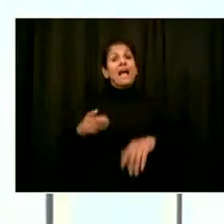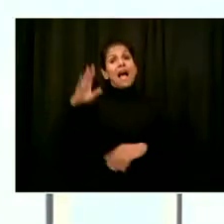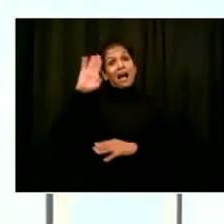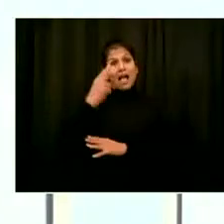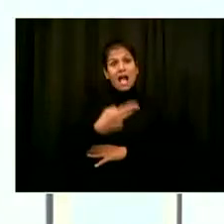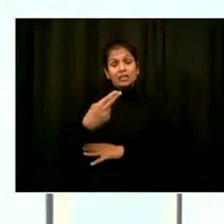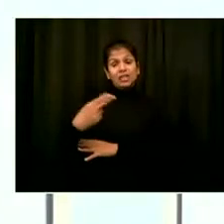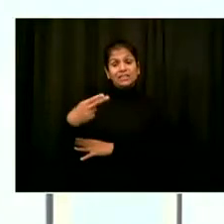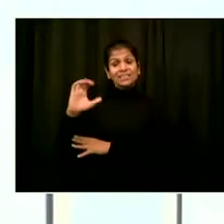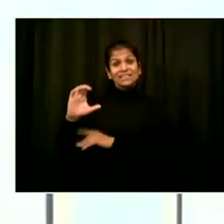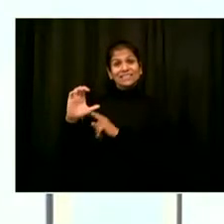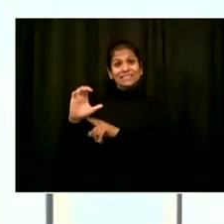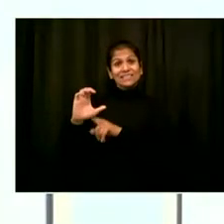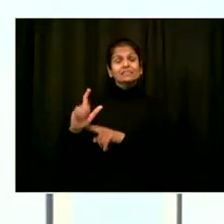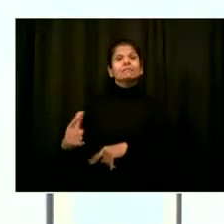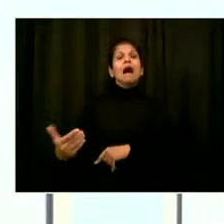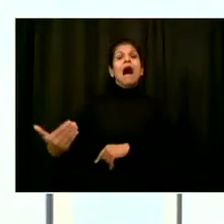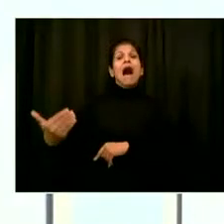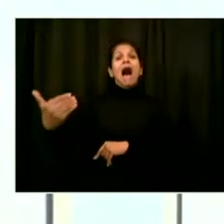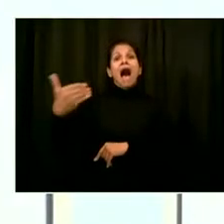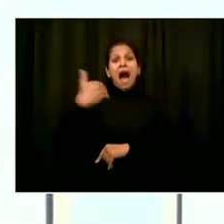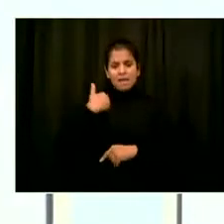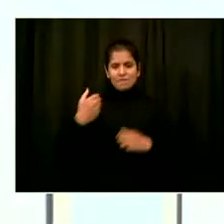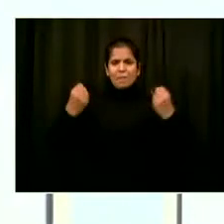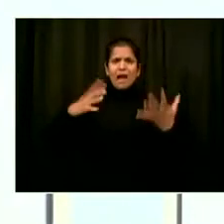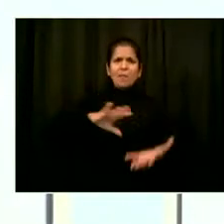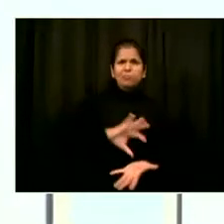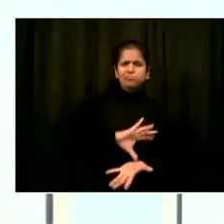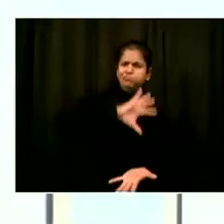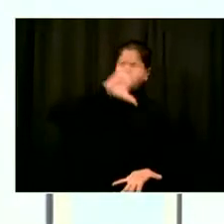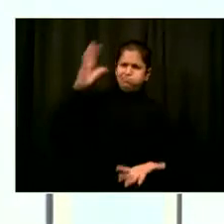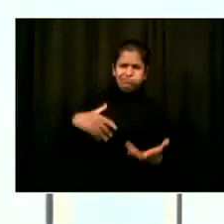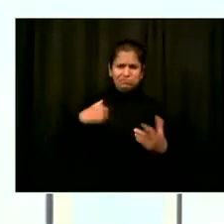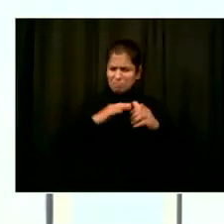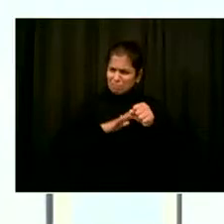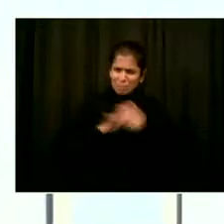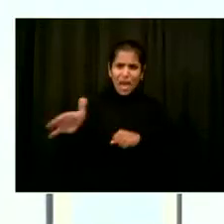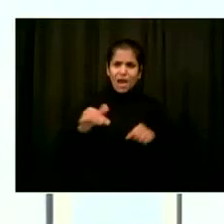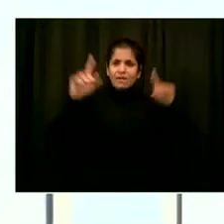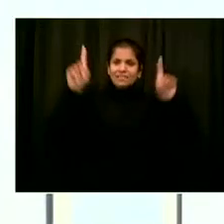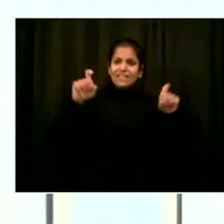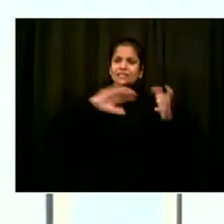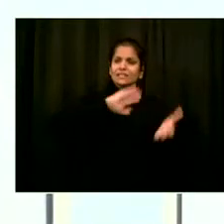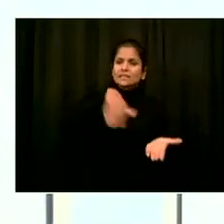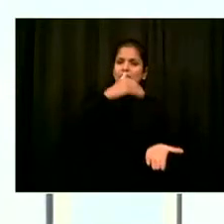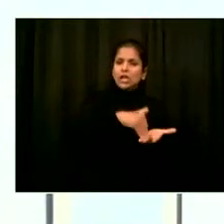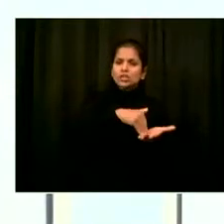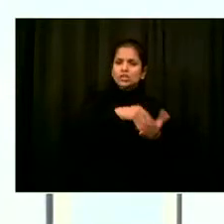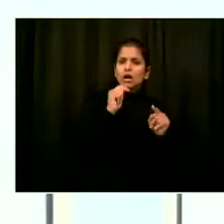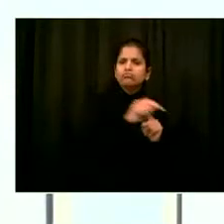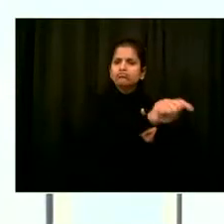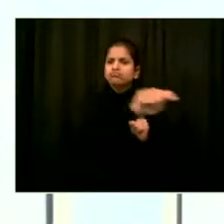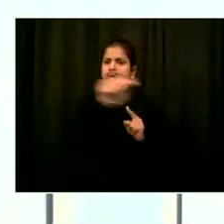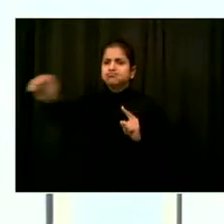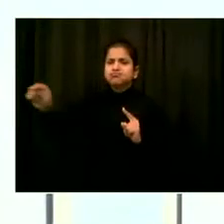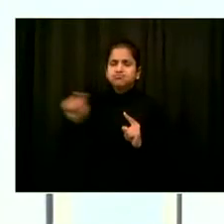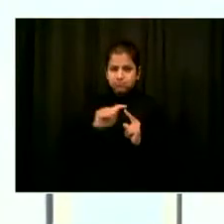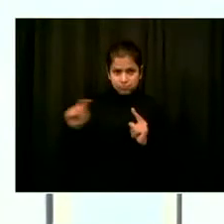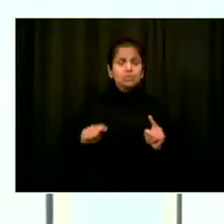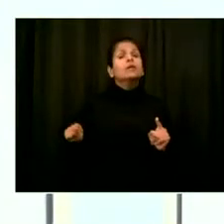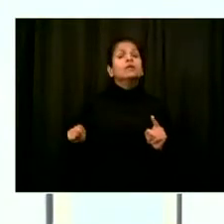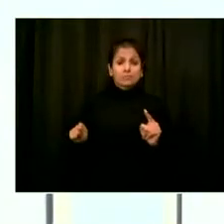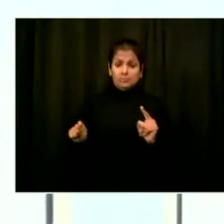well but on the whole um City Sites do have uh capacity um for uh you know for this major